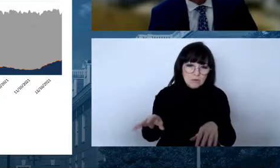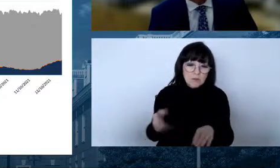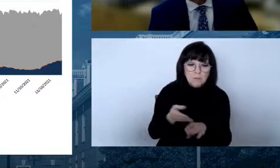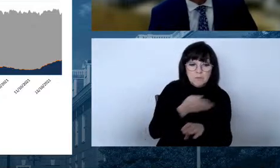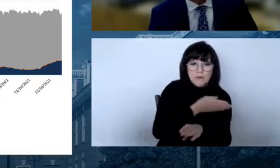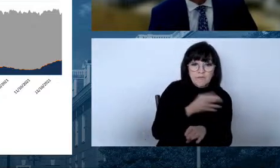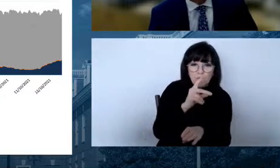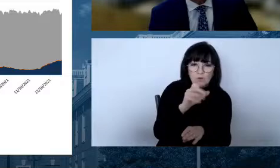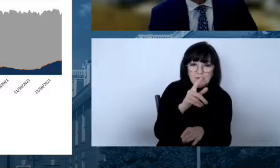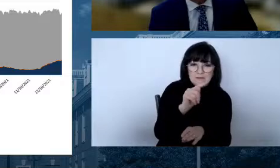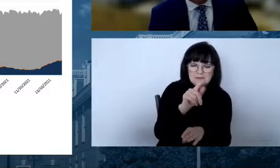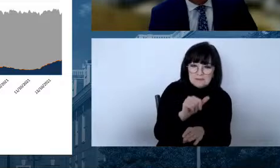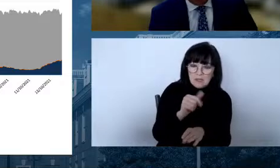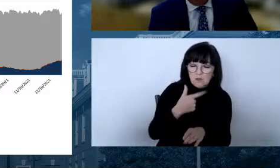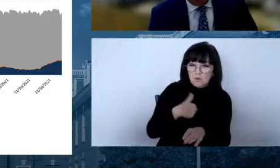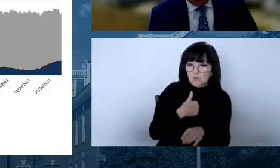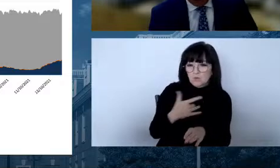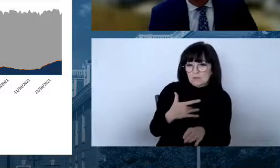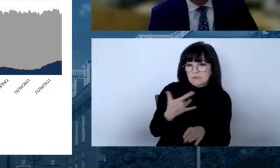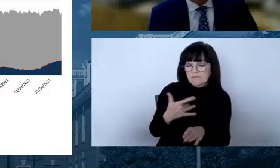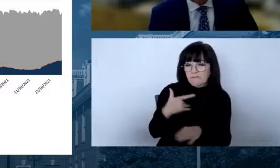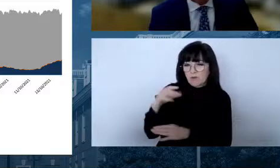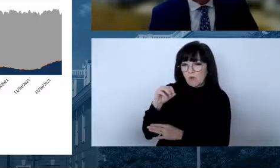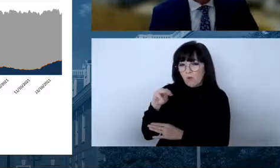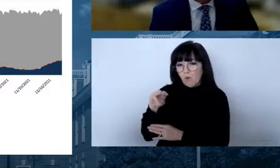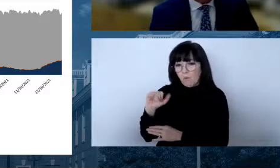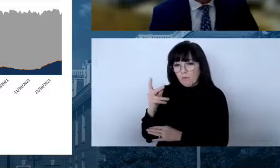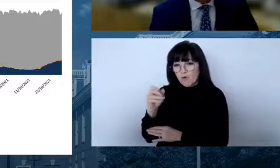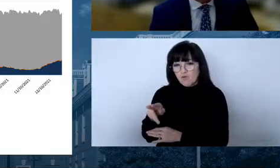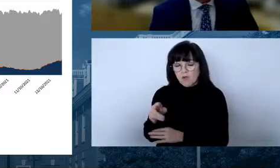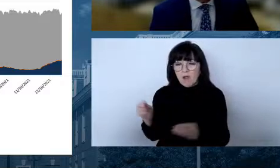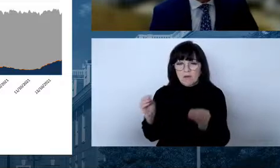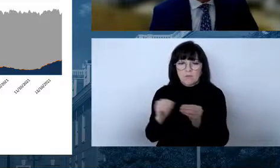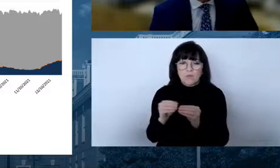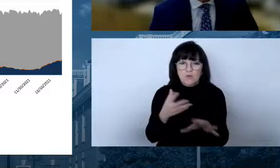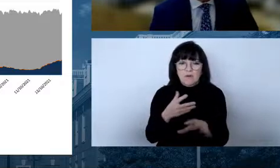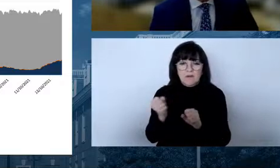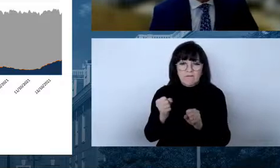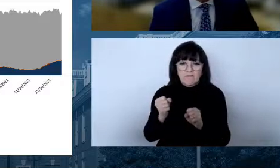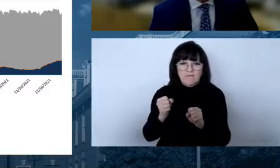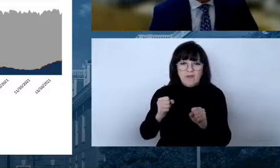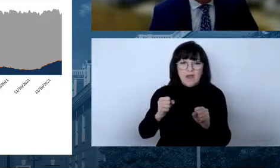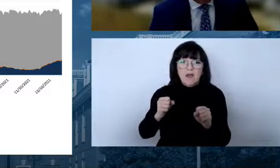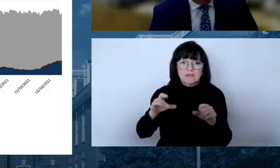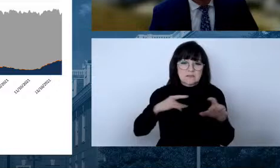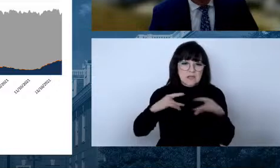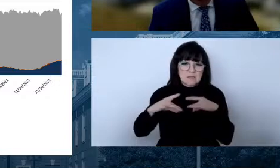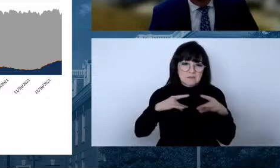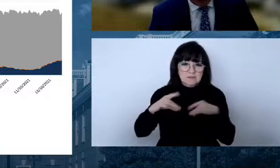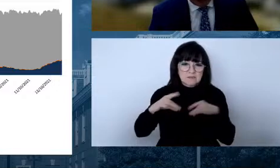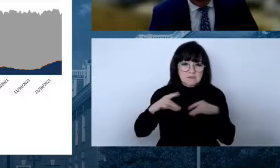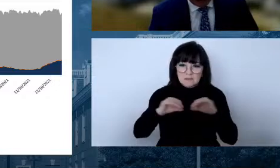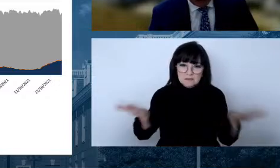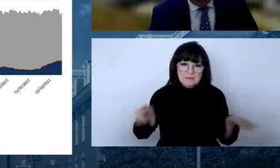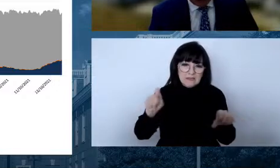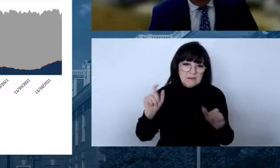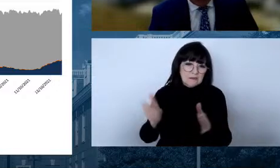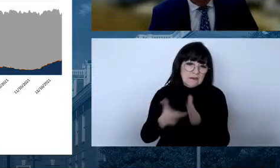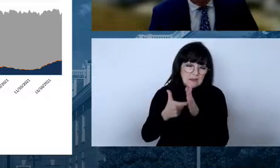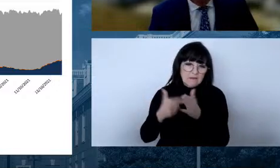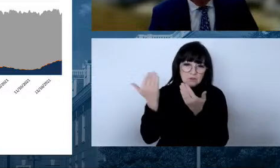bigger surge in January. So we need to be prepared for that. We need to try to limit that as much as we possibly can.